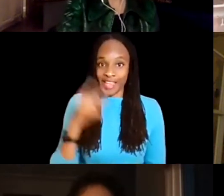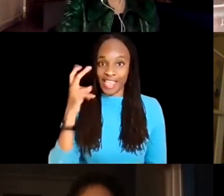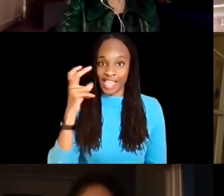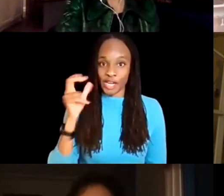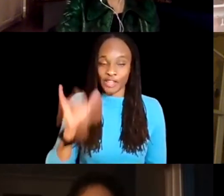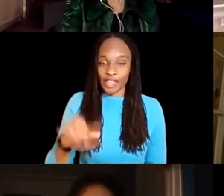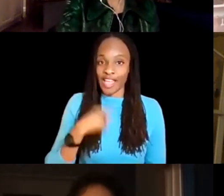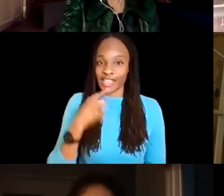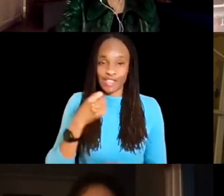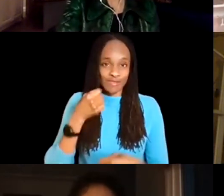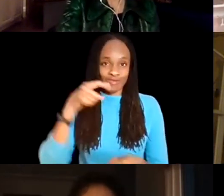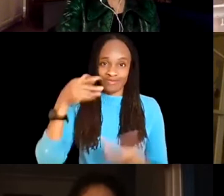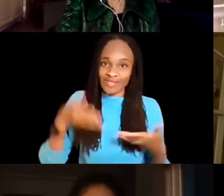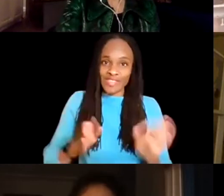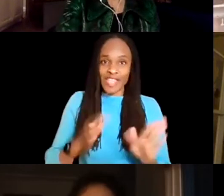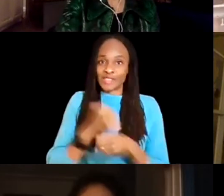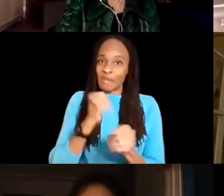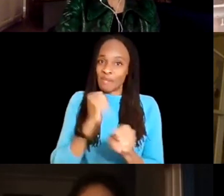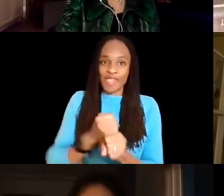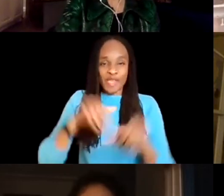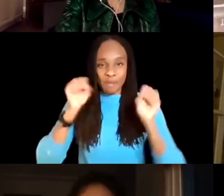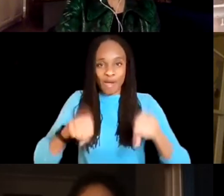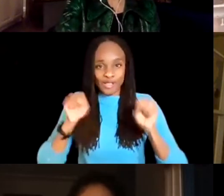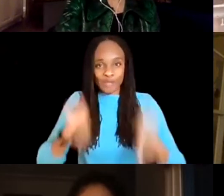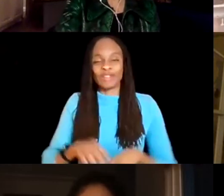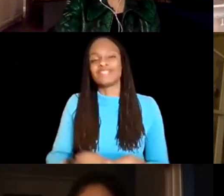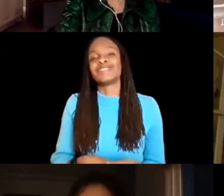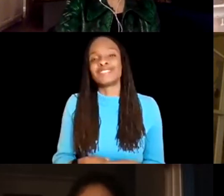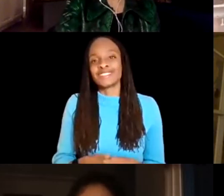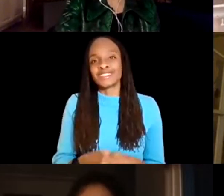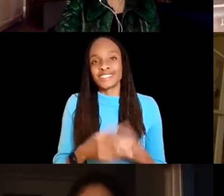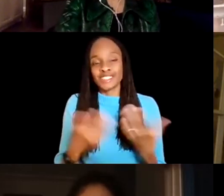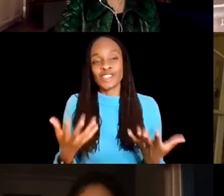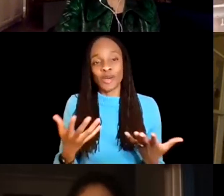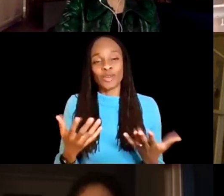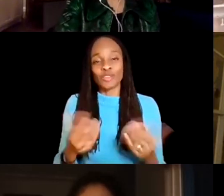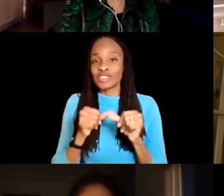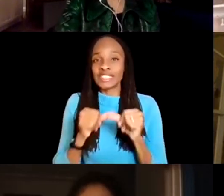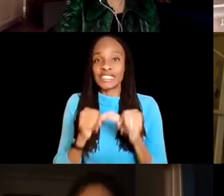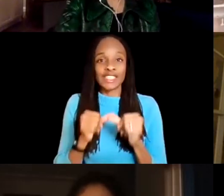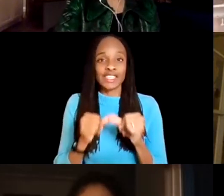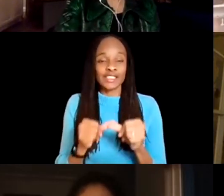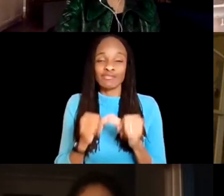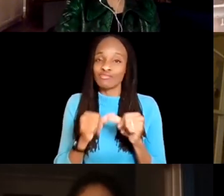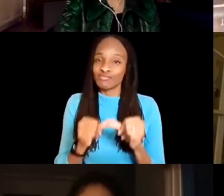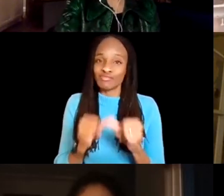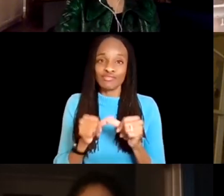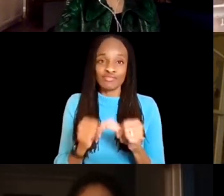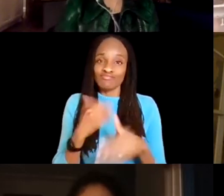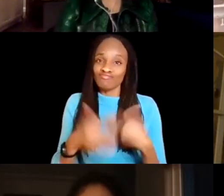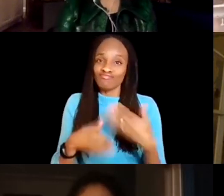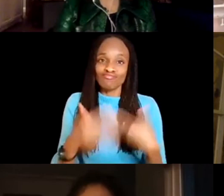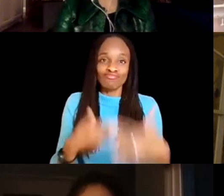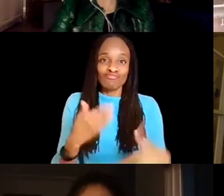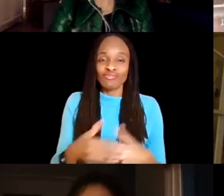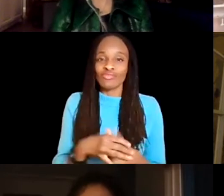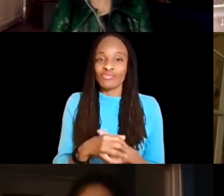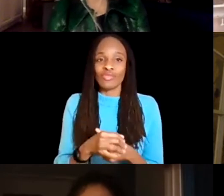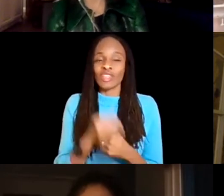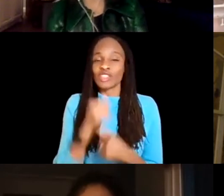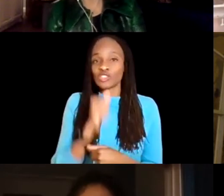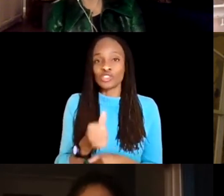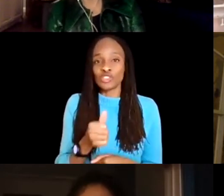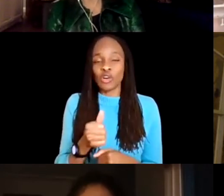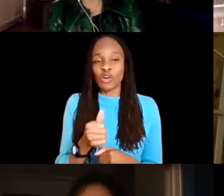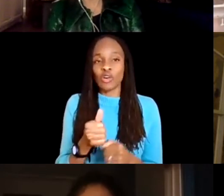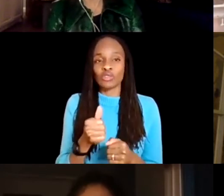it possible then. Right, right. Know? So just keep, you know, just keep going, and then just, you know, then don't get, you